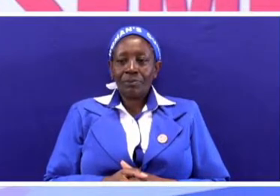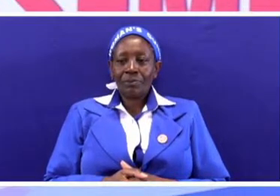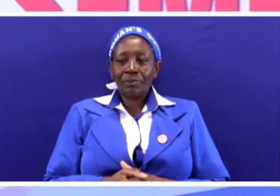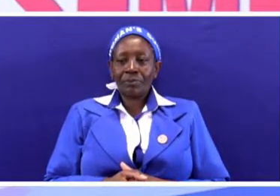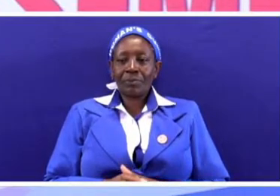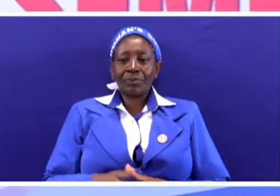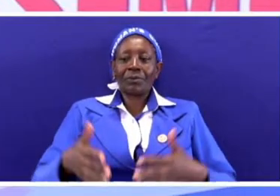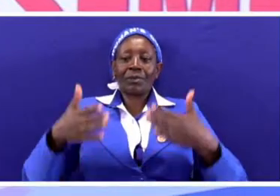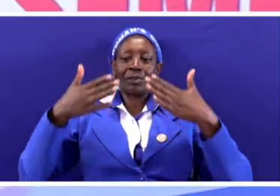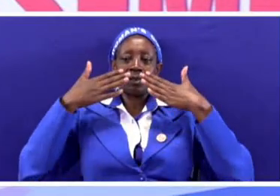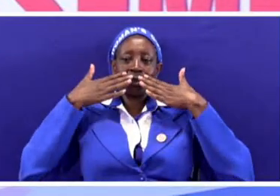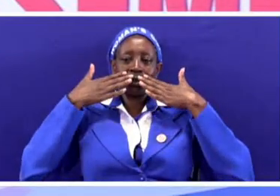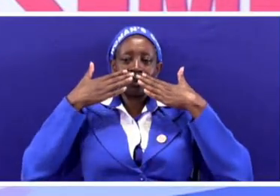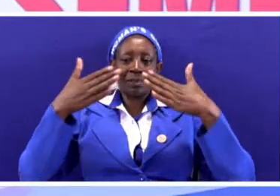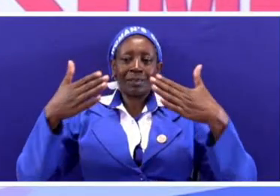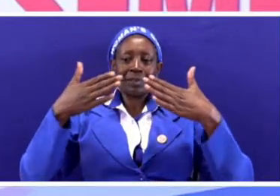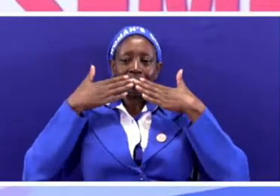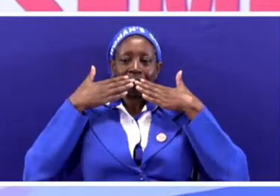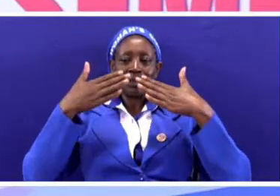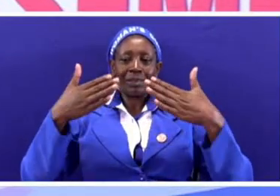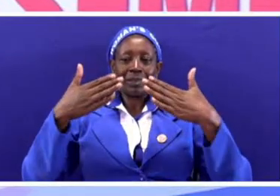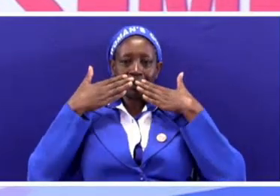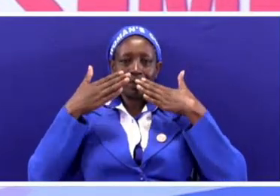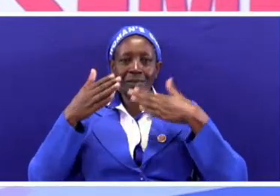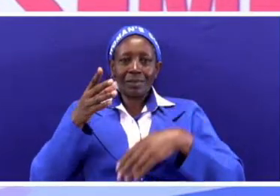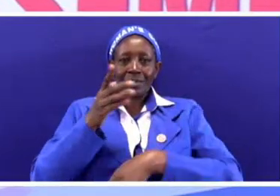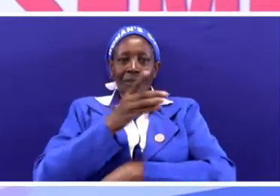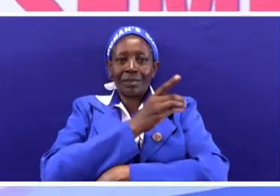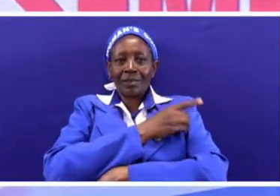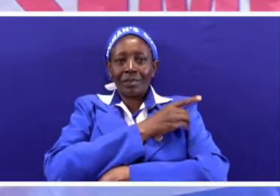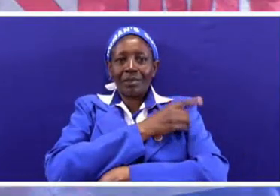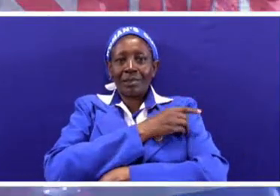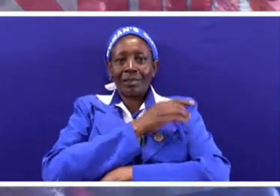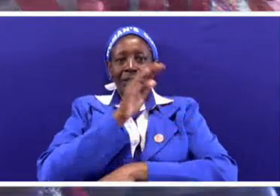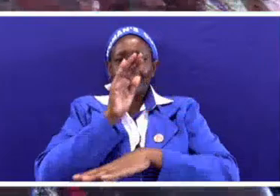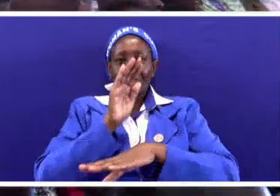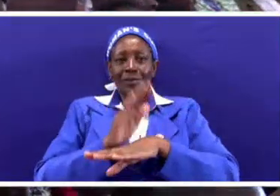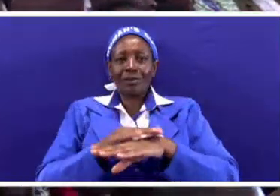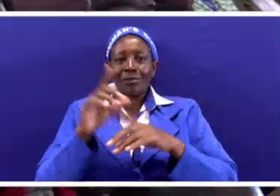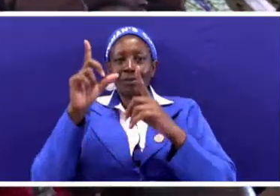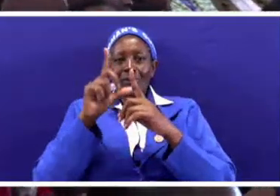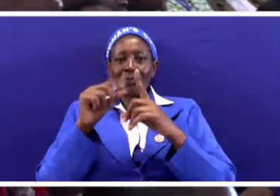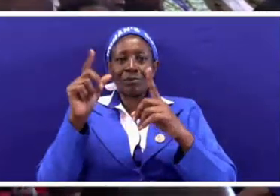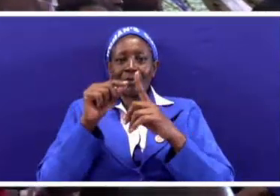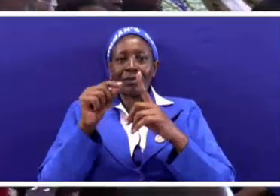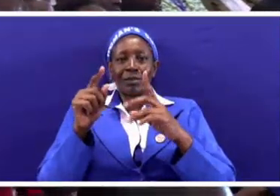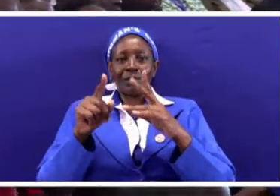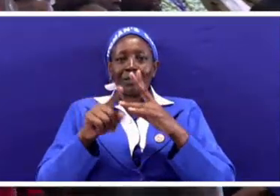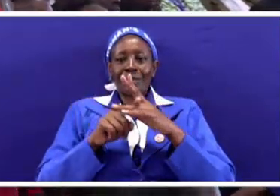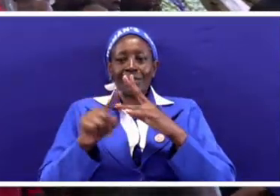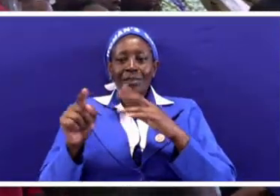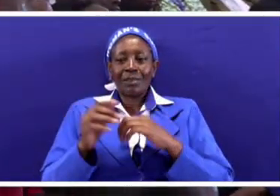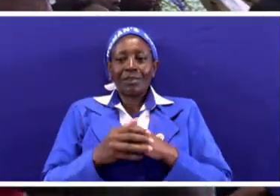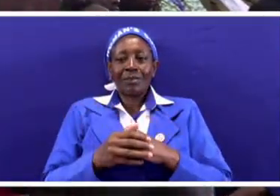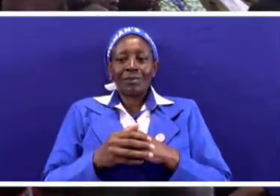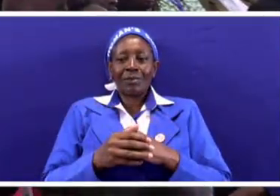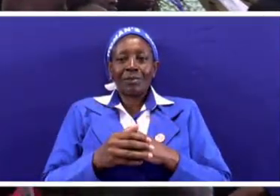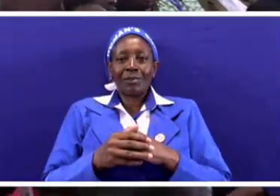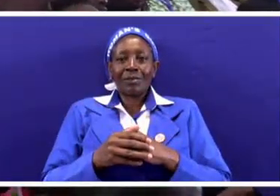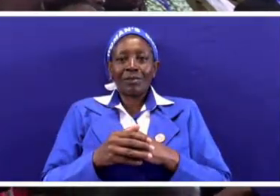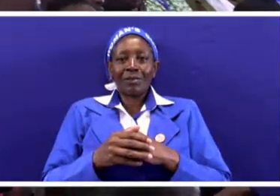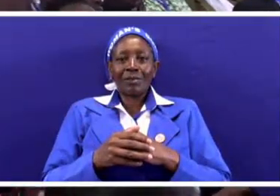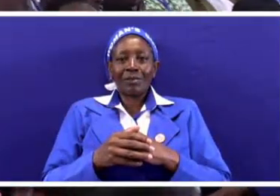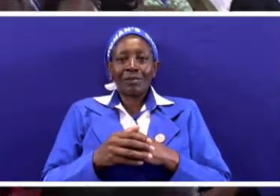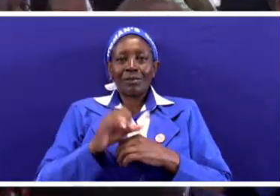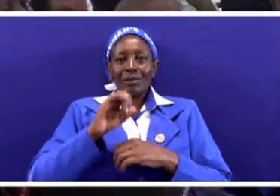Thank you, Daktari, for that message. We started with Joshua 24, and